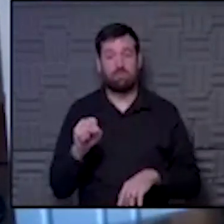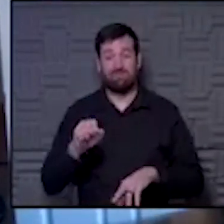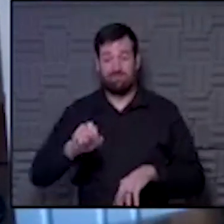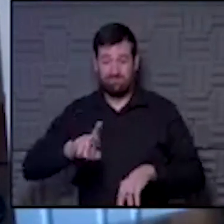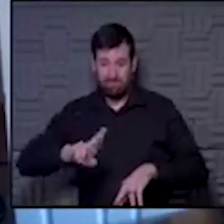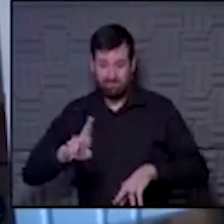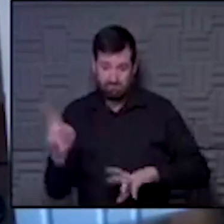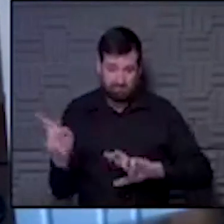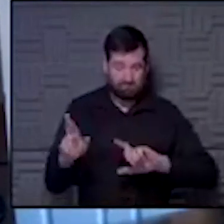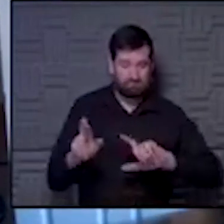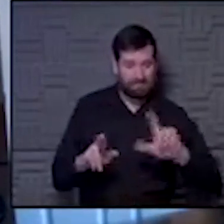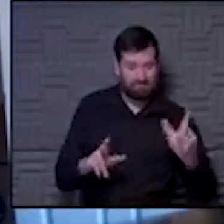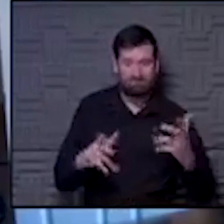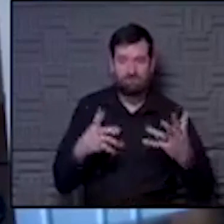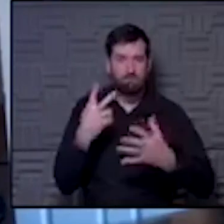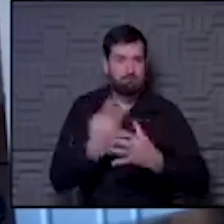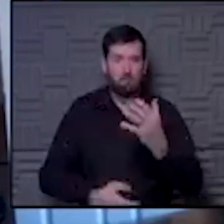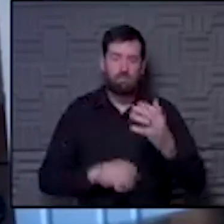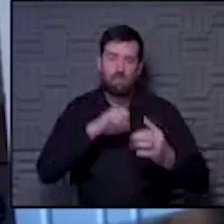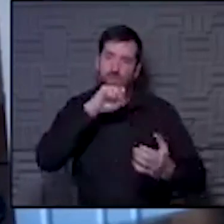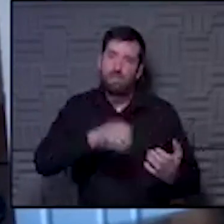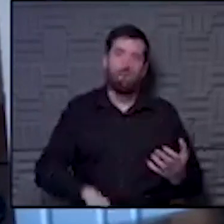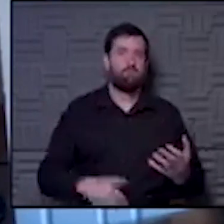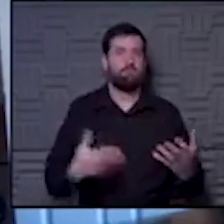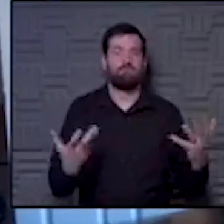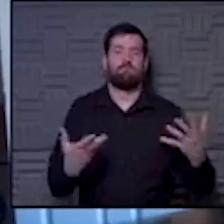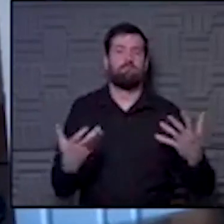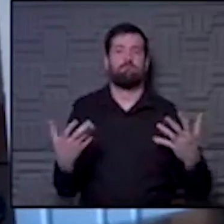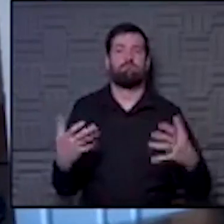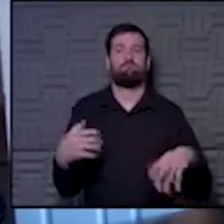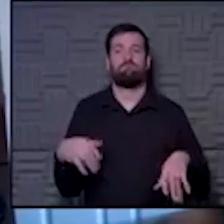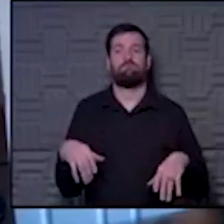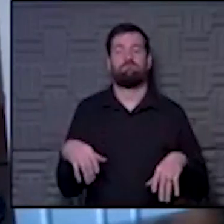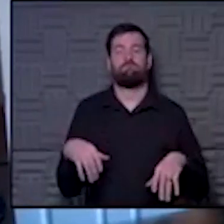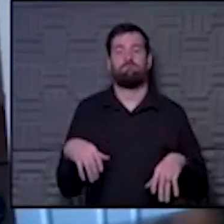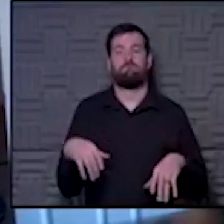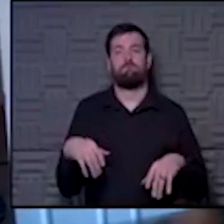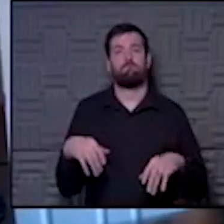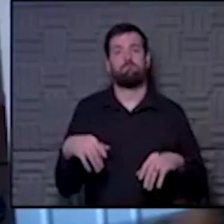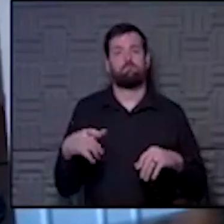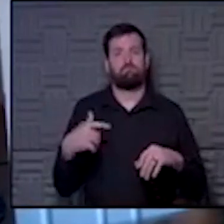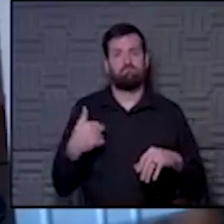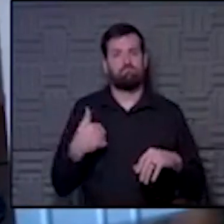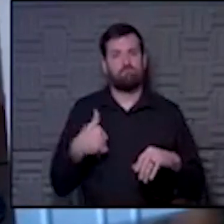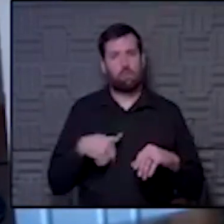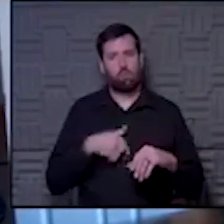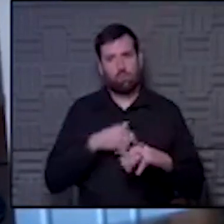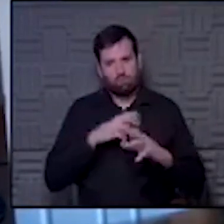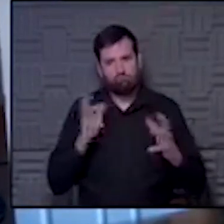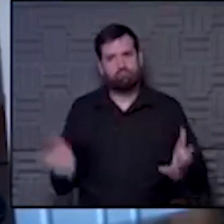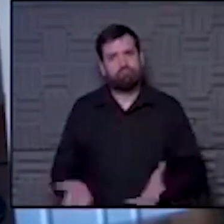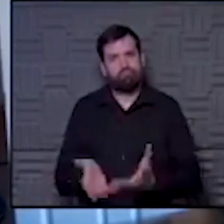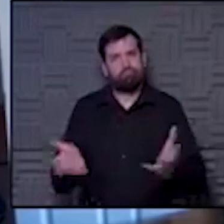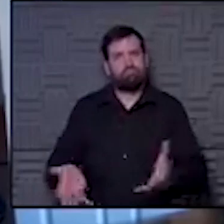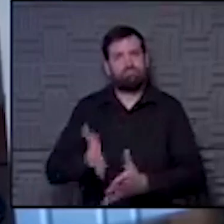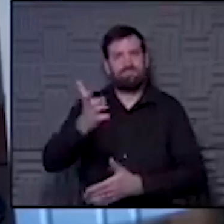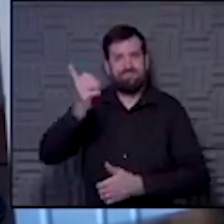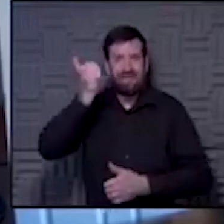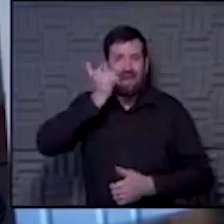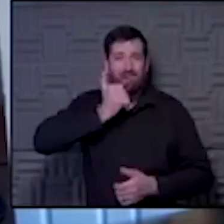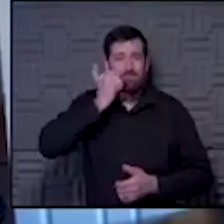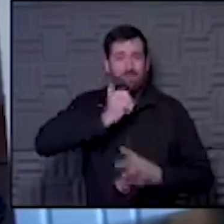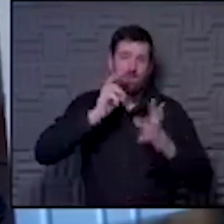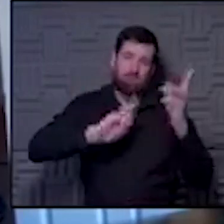folks on the left are loving about the Kansas Beats the Virus effort is that we're mobilizing everyday Kansans to come together